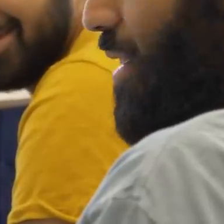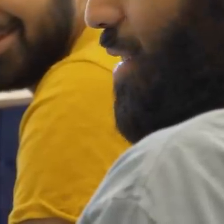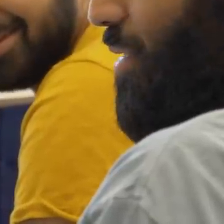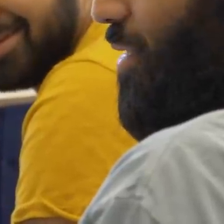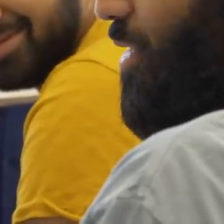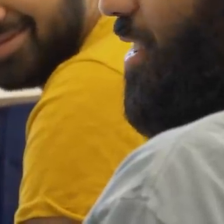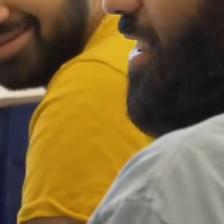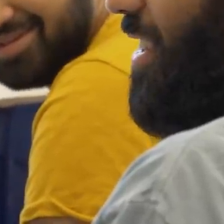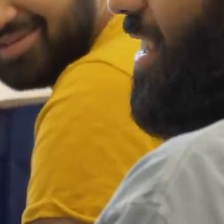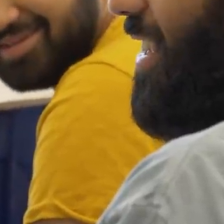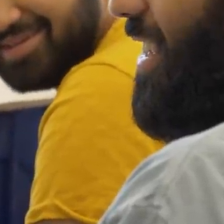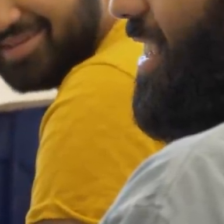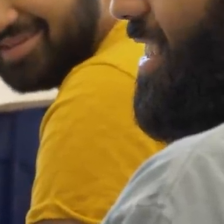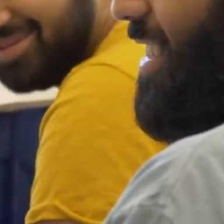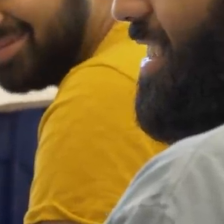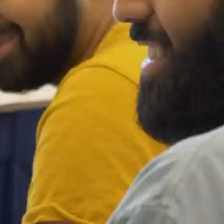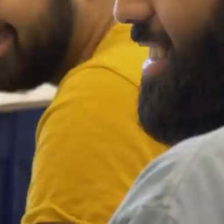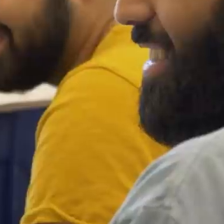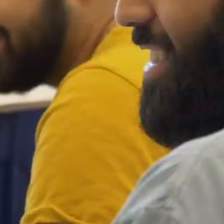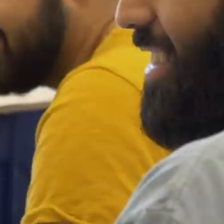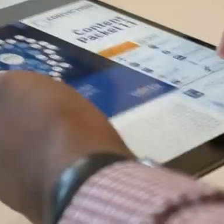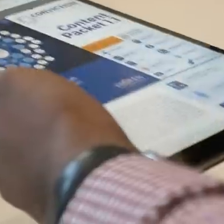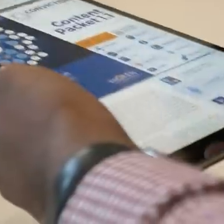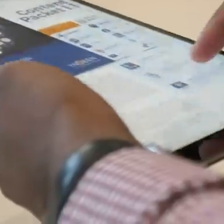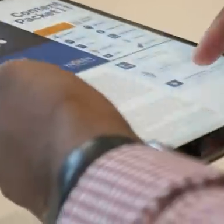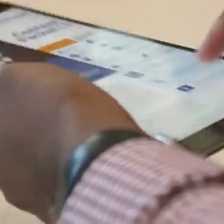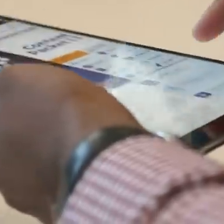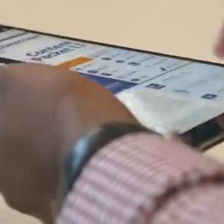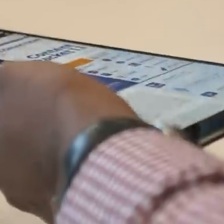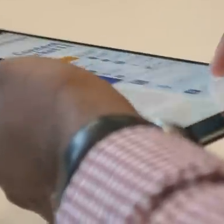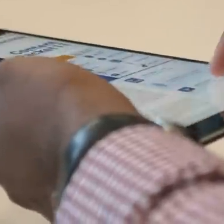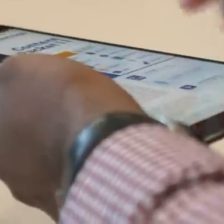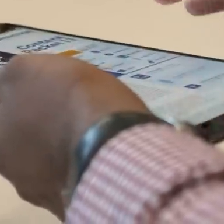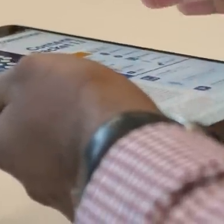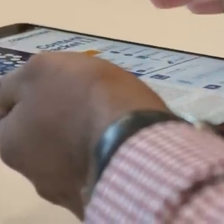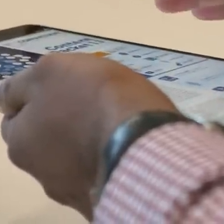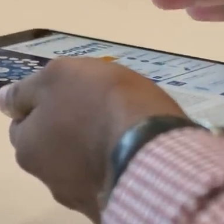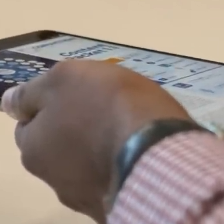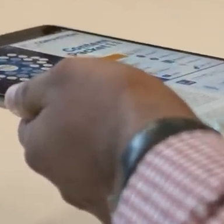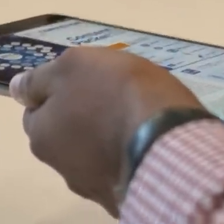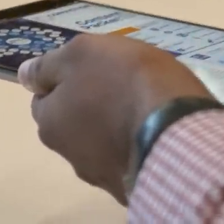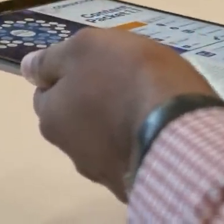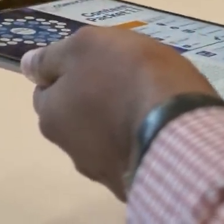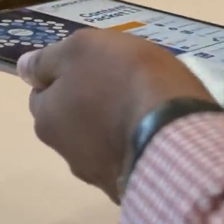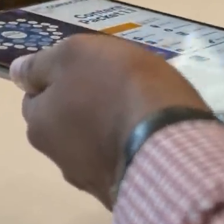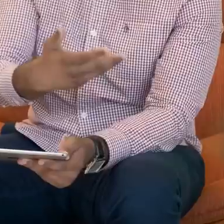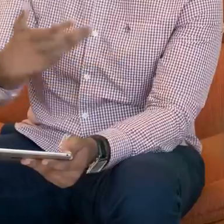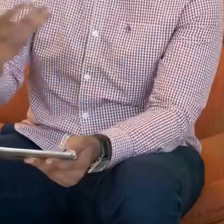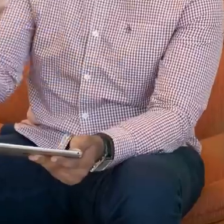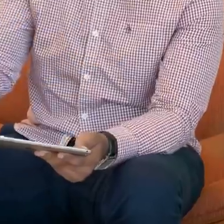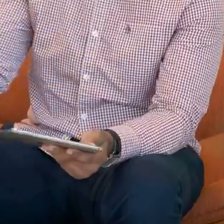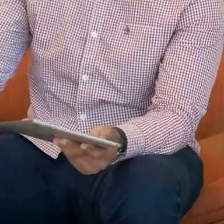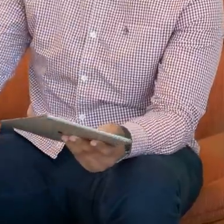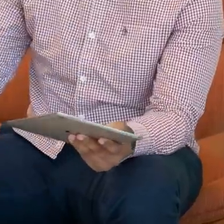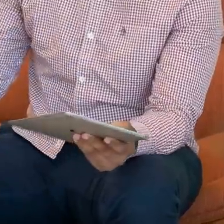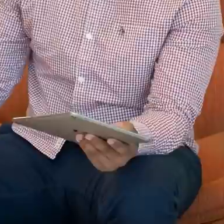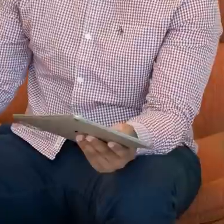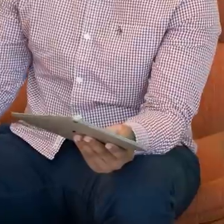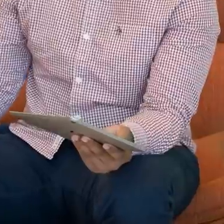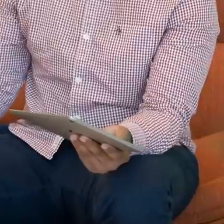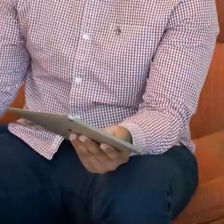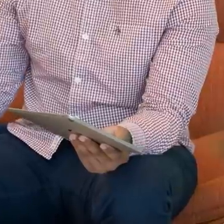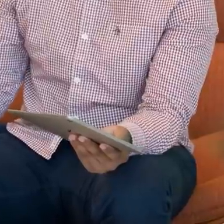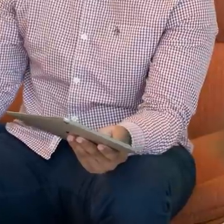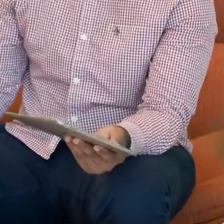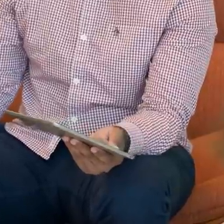they can talk about Allah in a safe and a thoughtful space. And we've structured these conviction circles over the period of